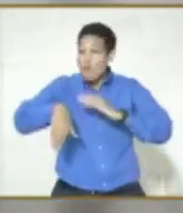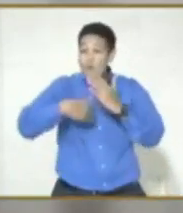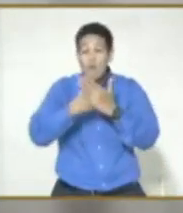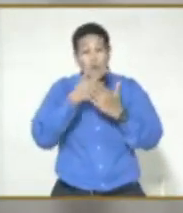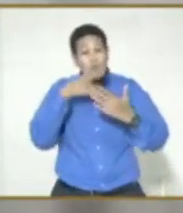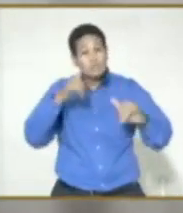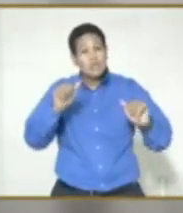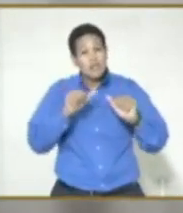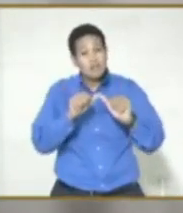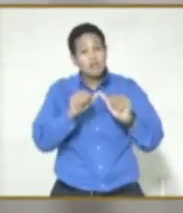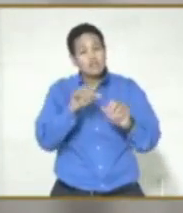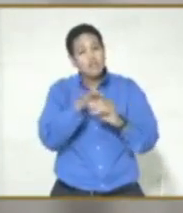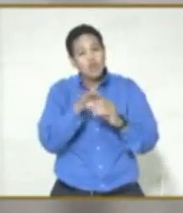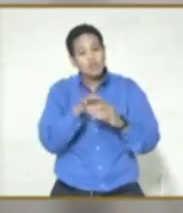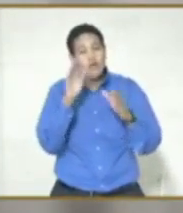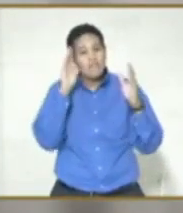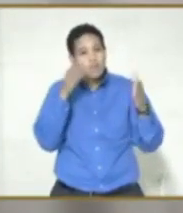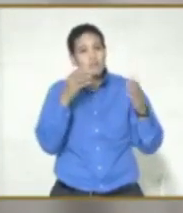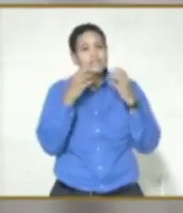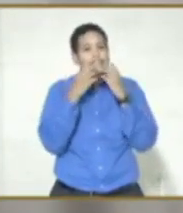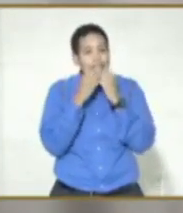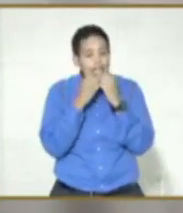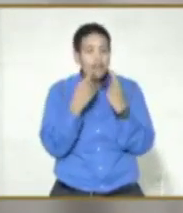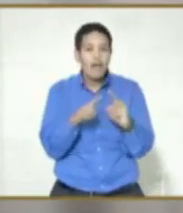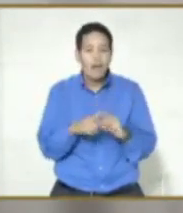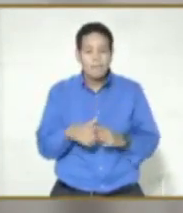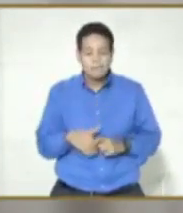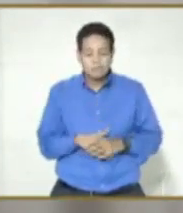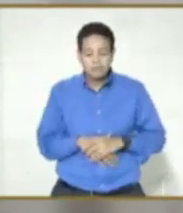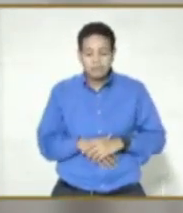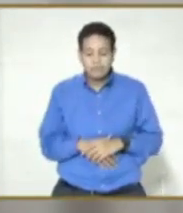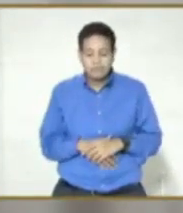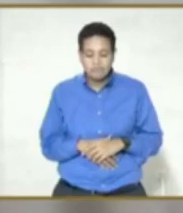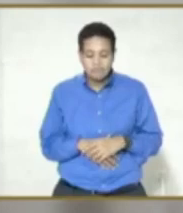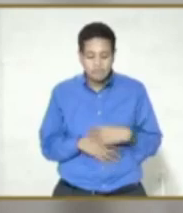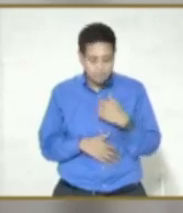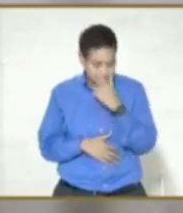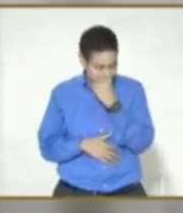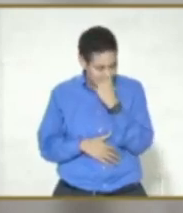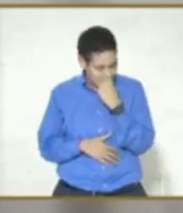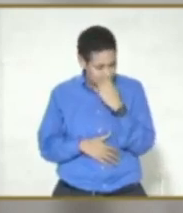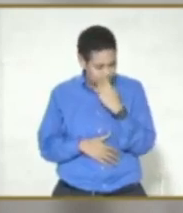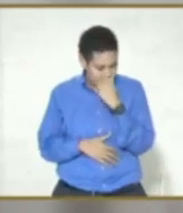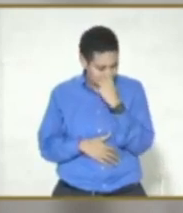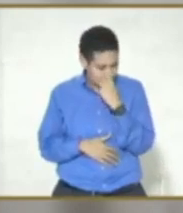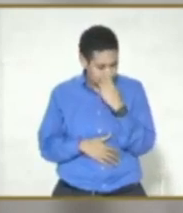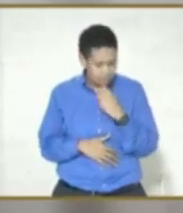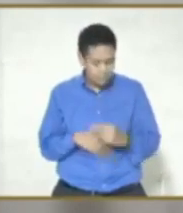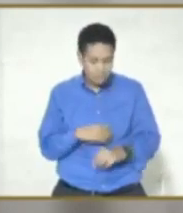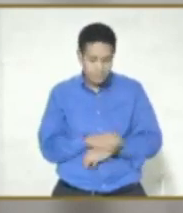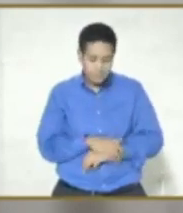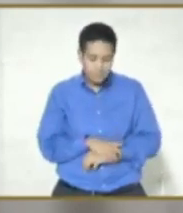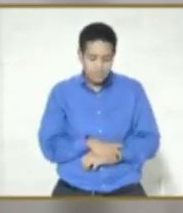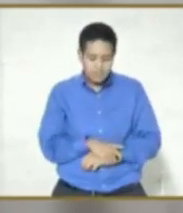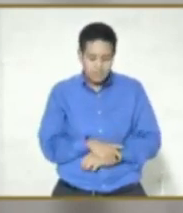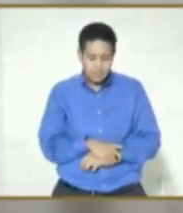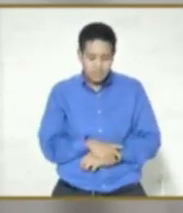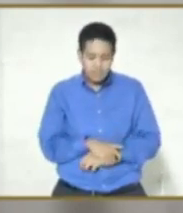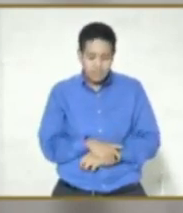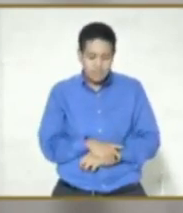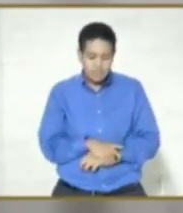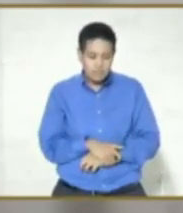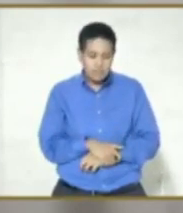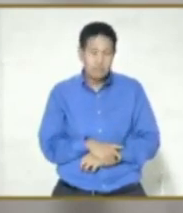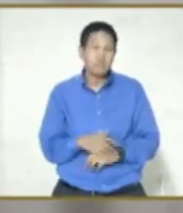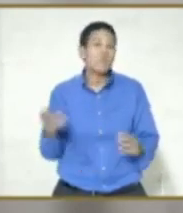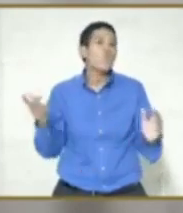to focus their care. The question again coming from Twitter, Honourable Minister and panelists, what protocols are in place if